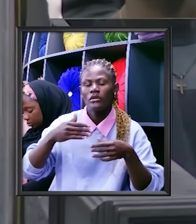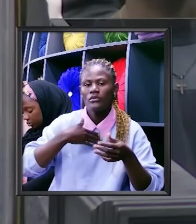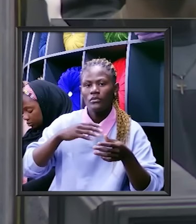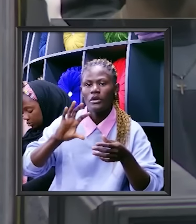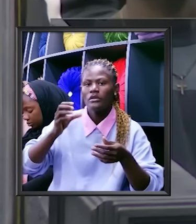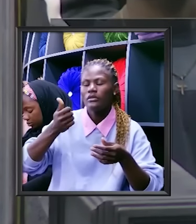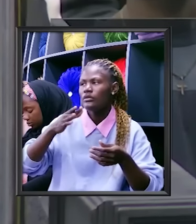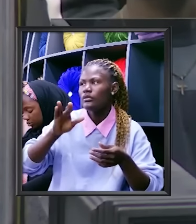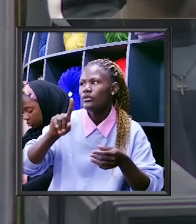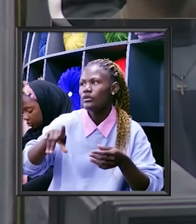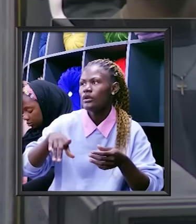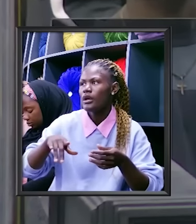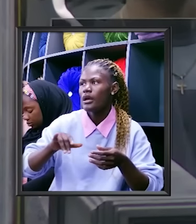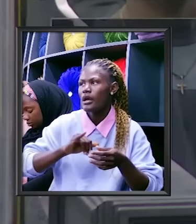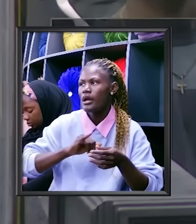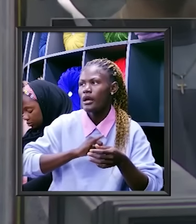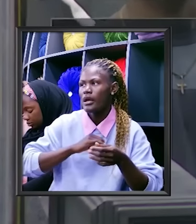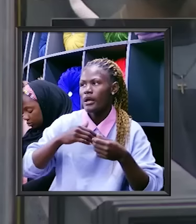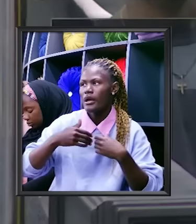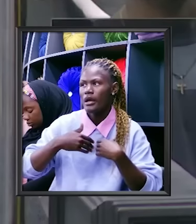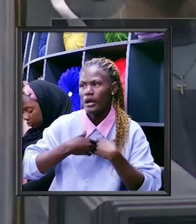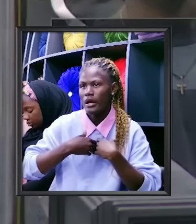talking, I got a debit alert of